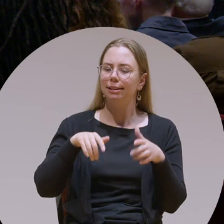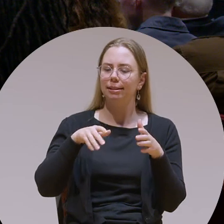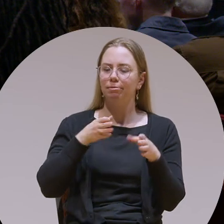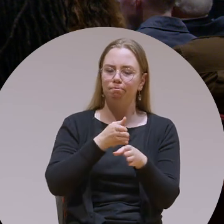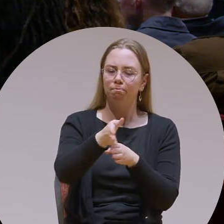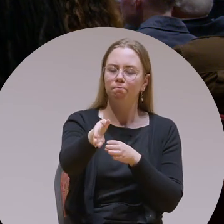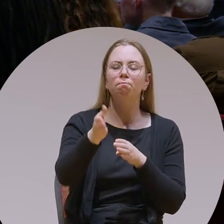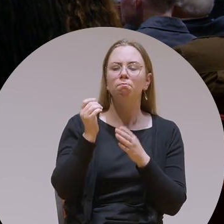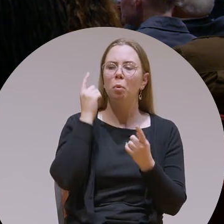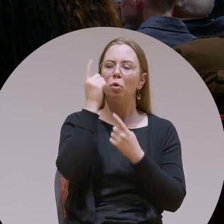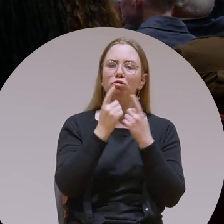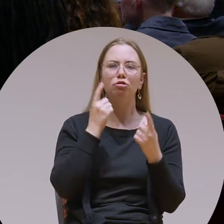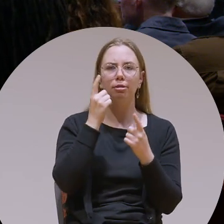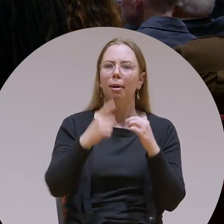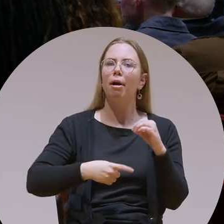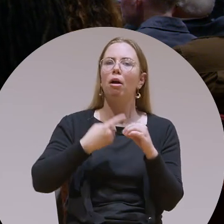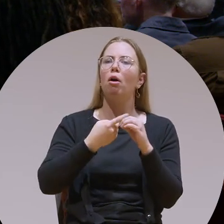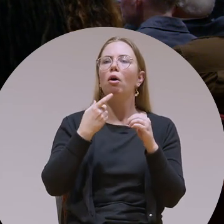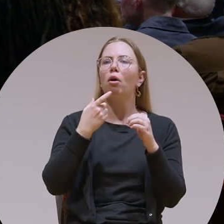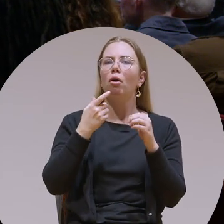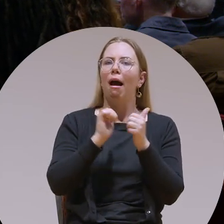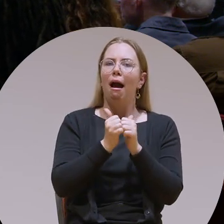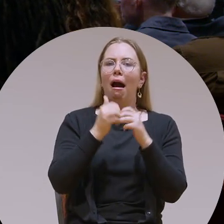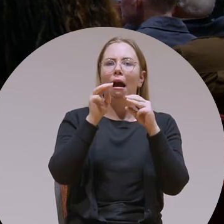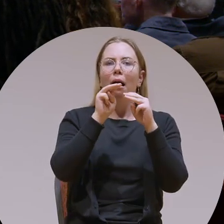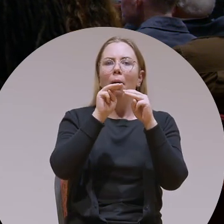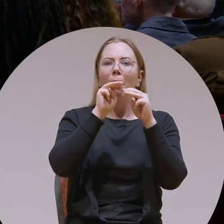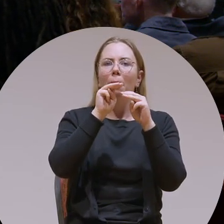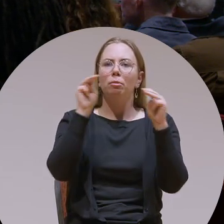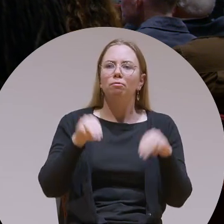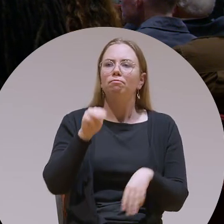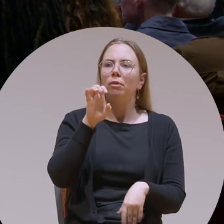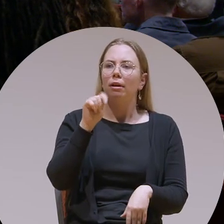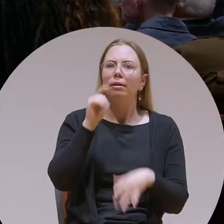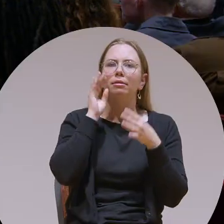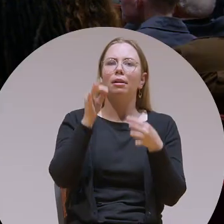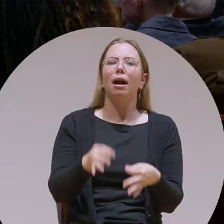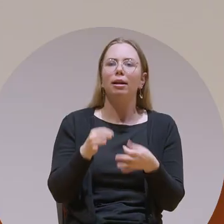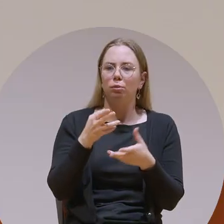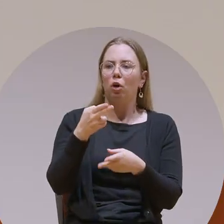the Met made the decision to talk about West Asia rather than the Middle East.